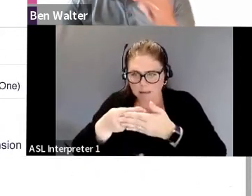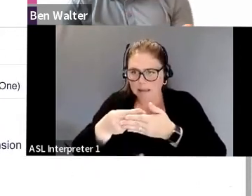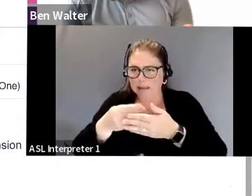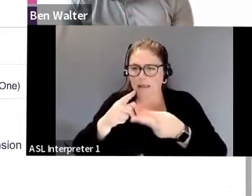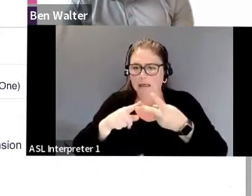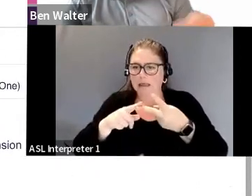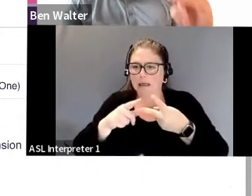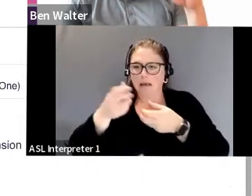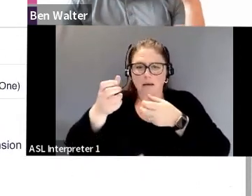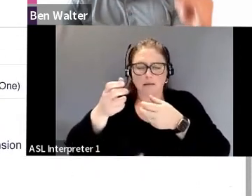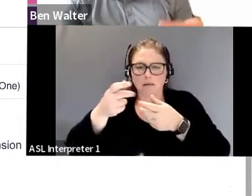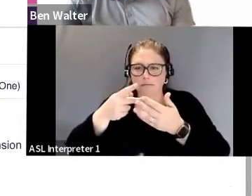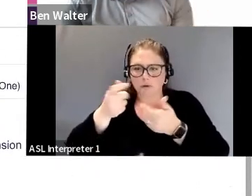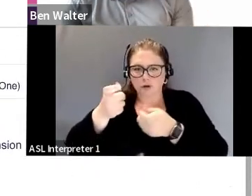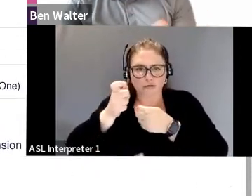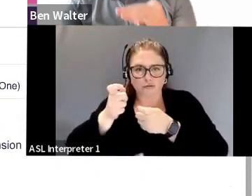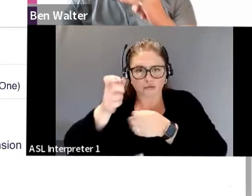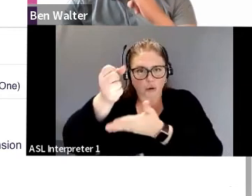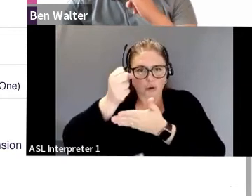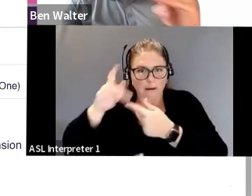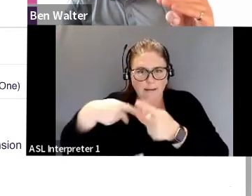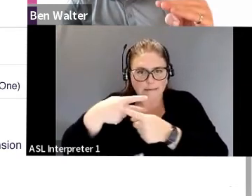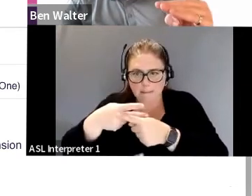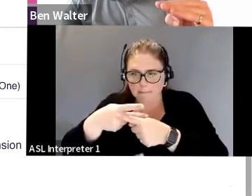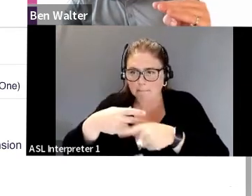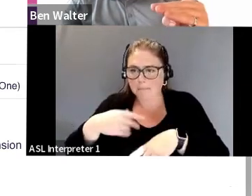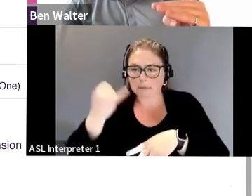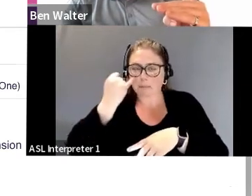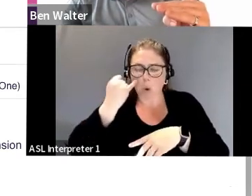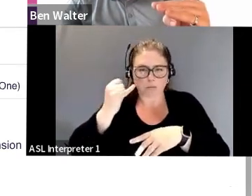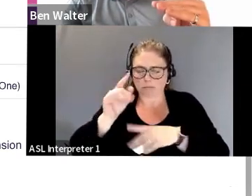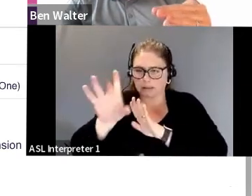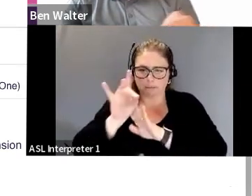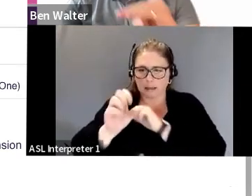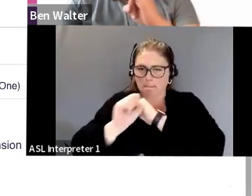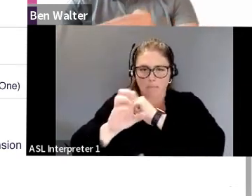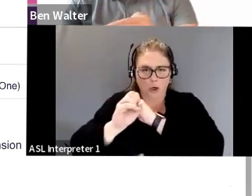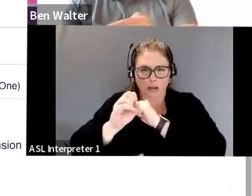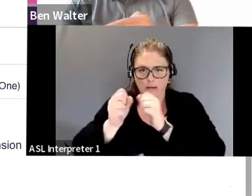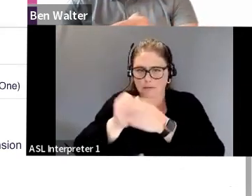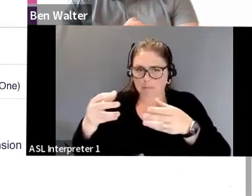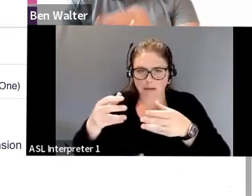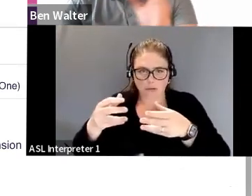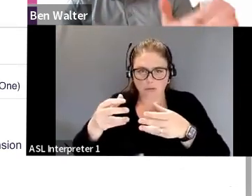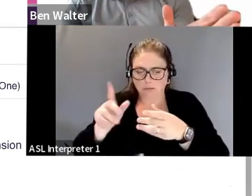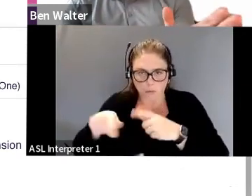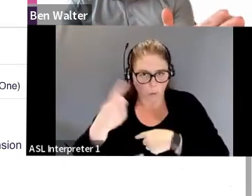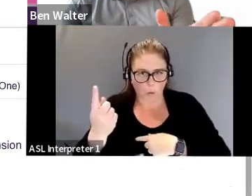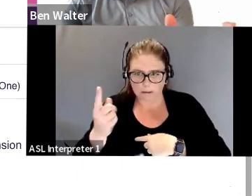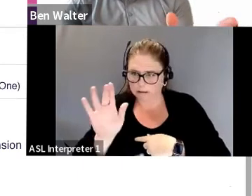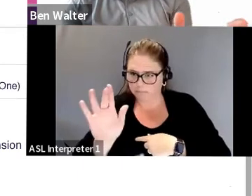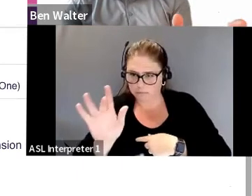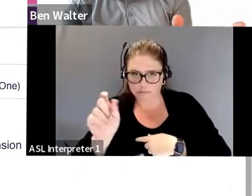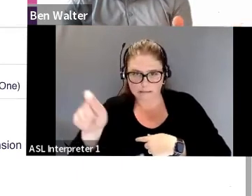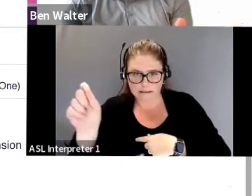So let's say we are expanding to a new market. We only want to look at market expansion funding. We click on this and my list